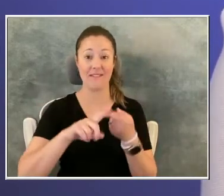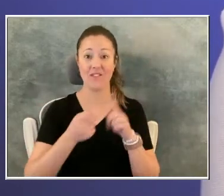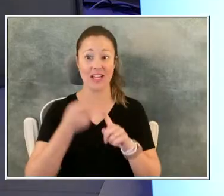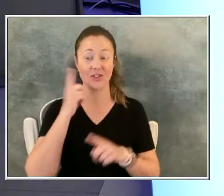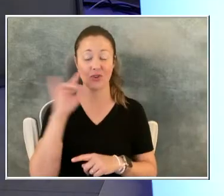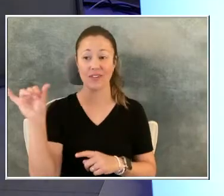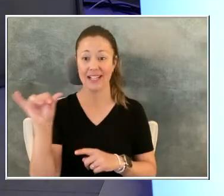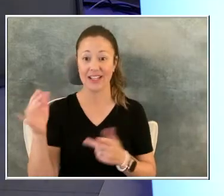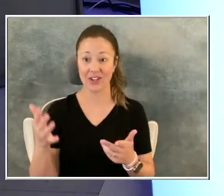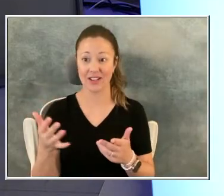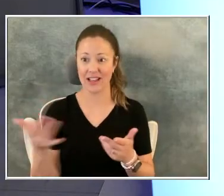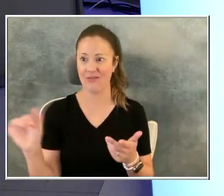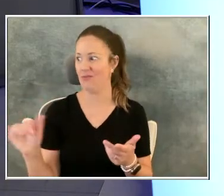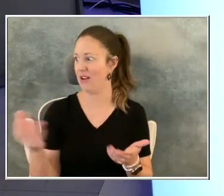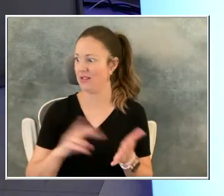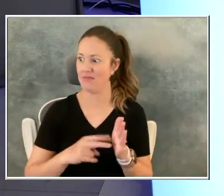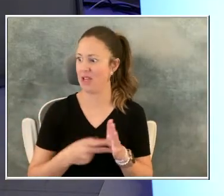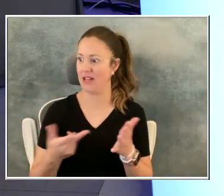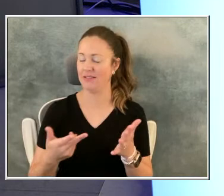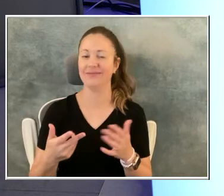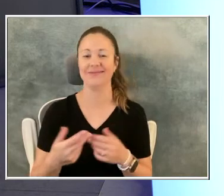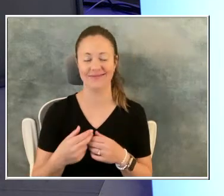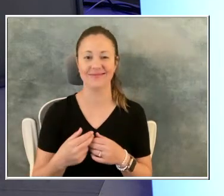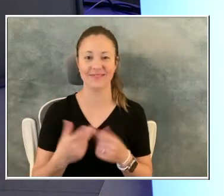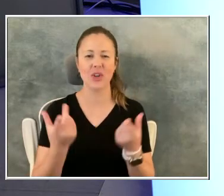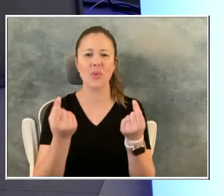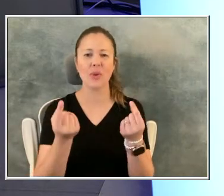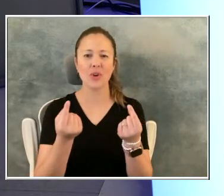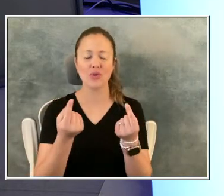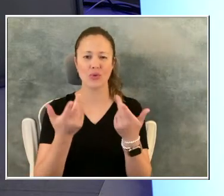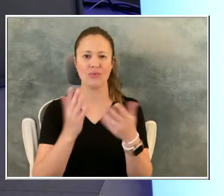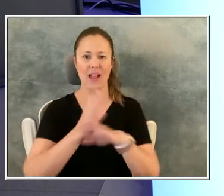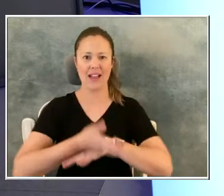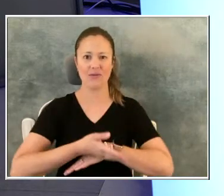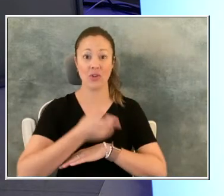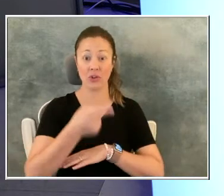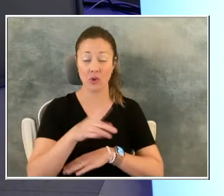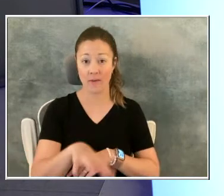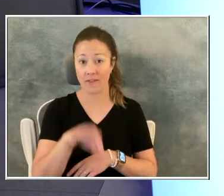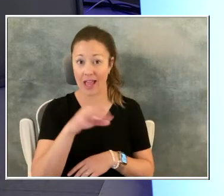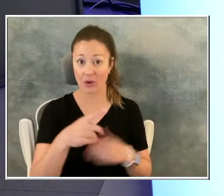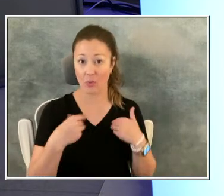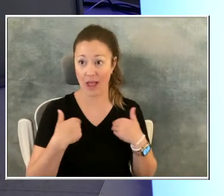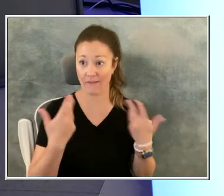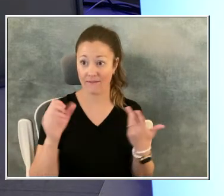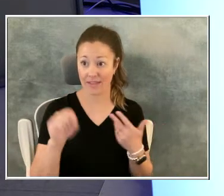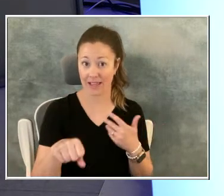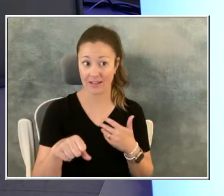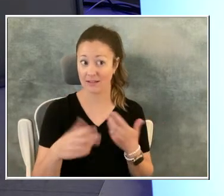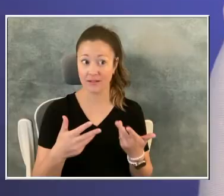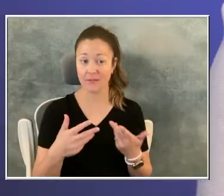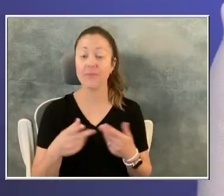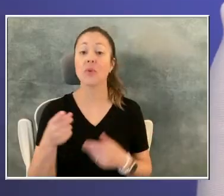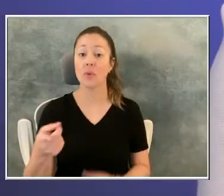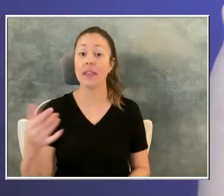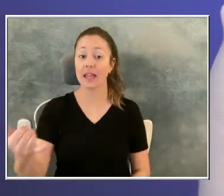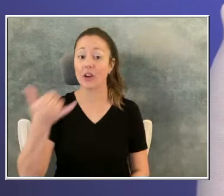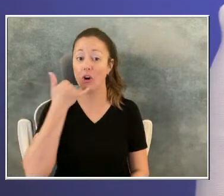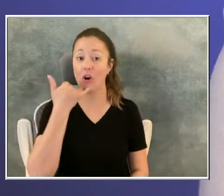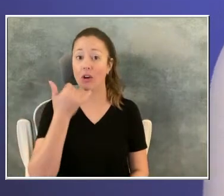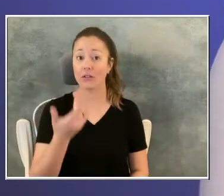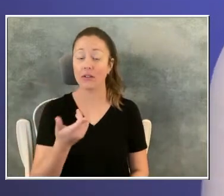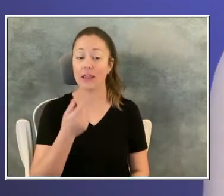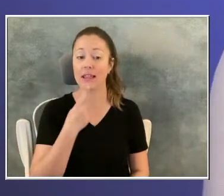does it mean? You know? So what did you do with the information? You find out that you have it, so did you? Well, they called me and they said,